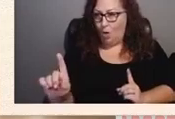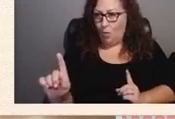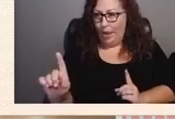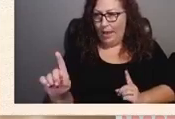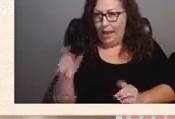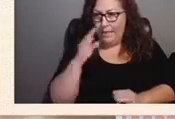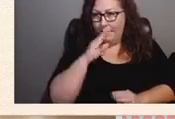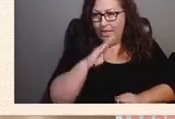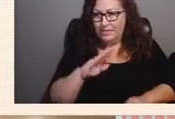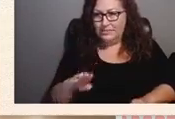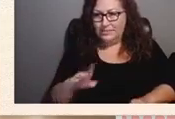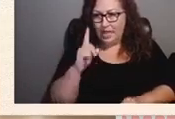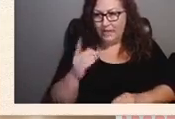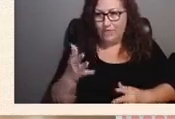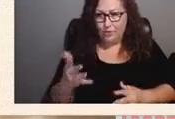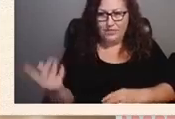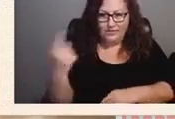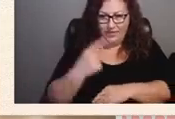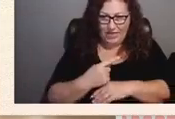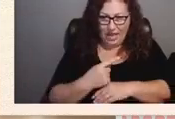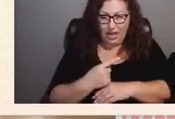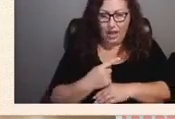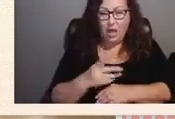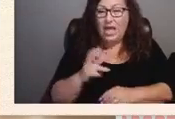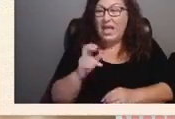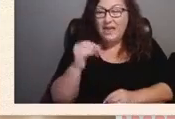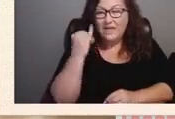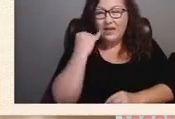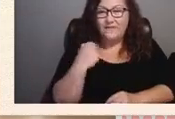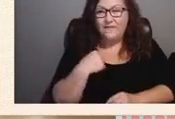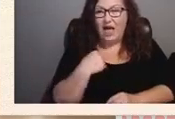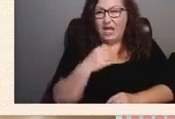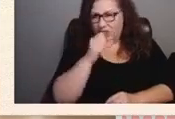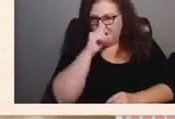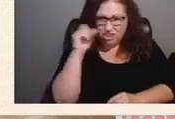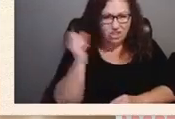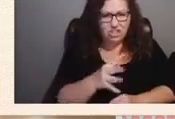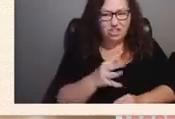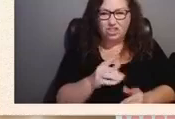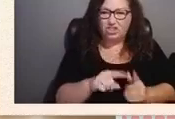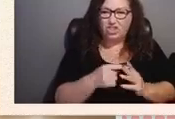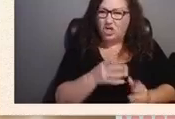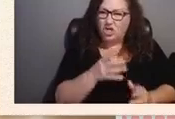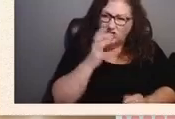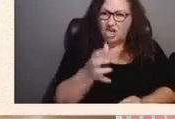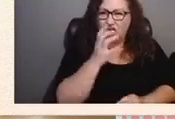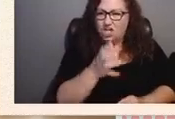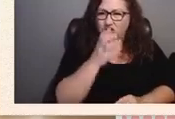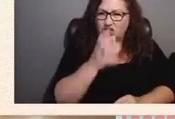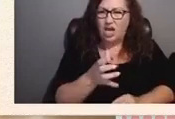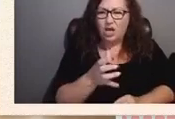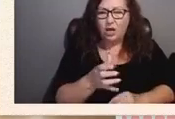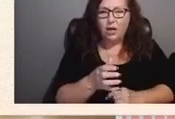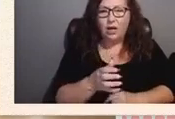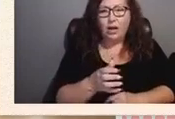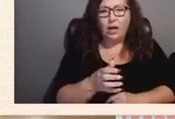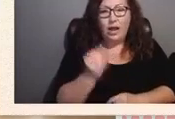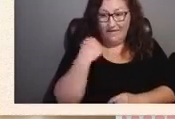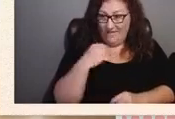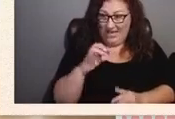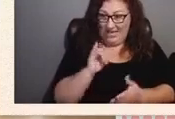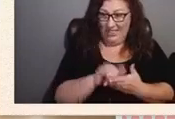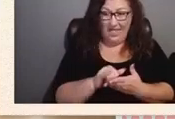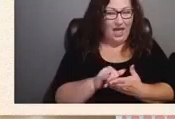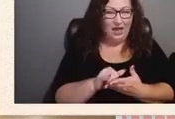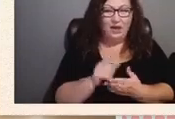rest of the day, or even if I lashed out and started shouting, if I did that, not